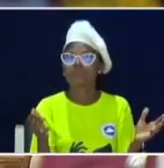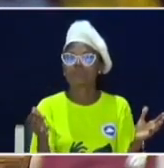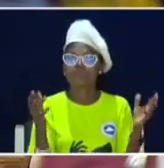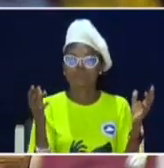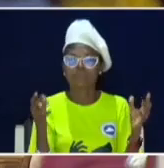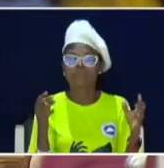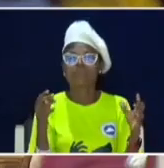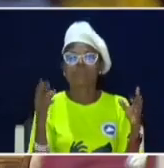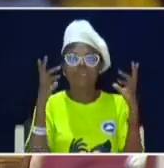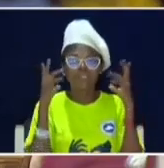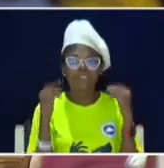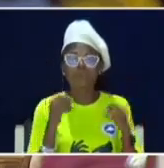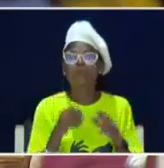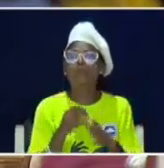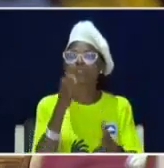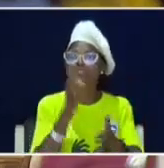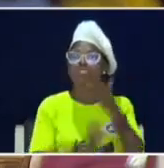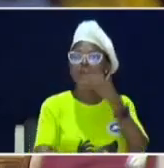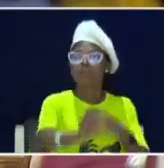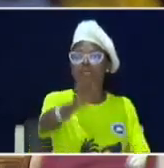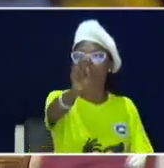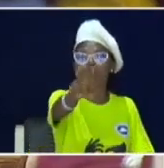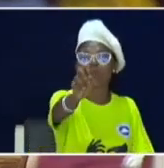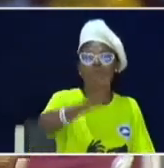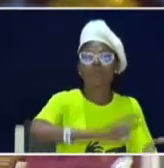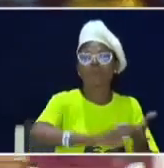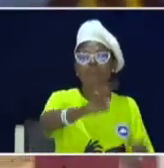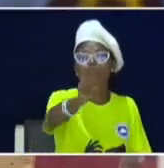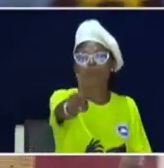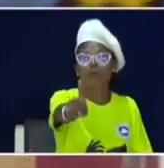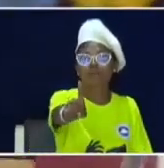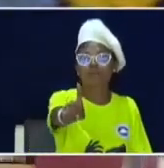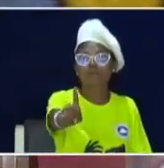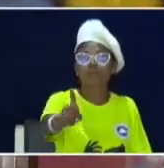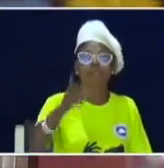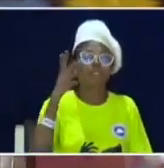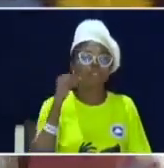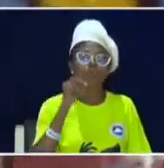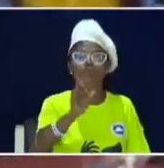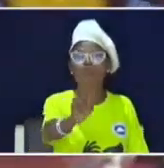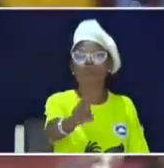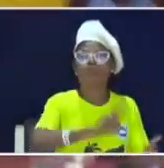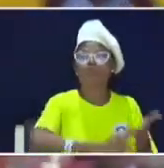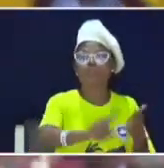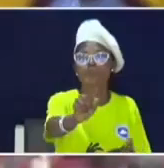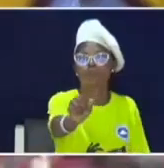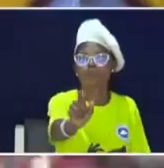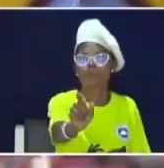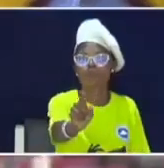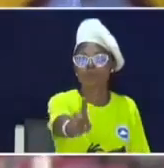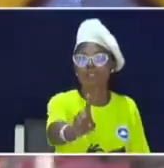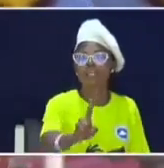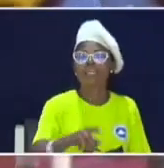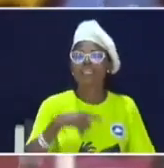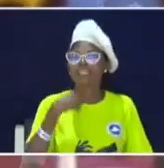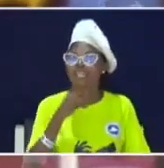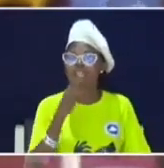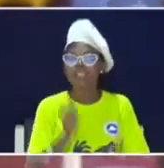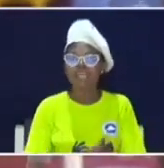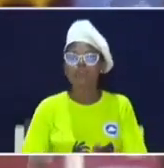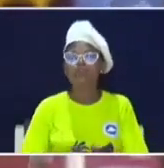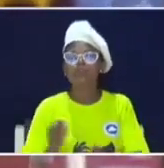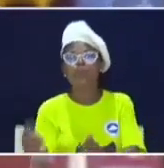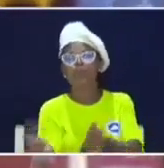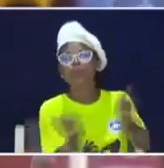The Bible speaking in the book of Hebrews chapter 12 verse 1. Hebrews 12 verse 1 talks about we putting away